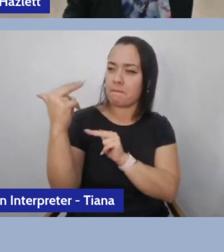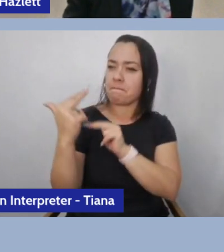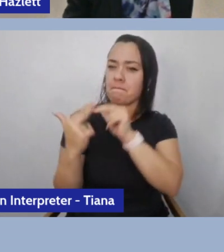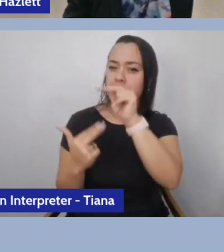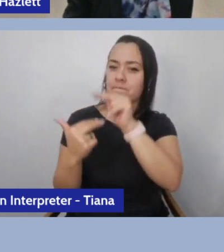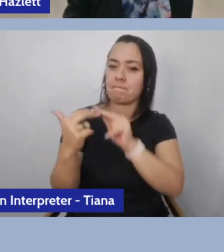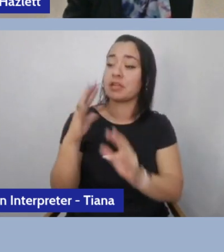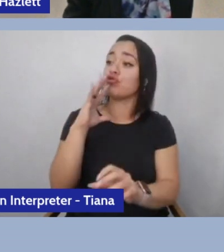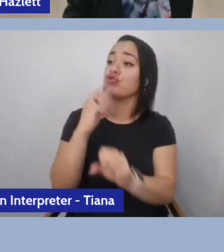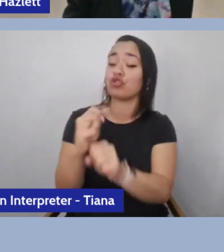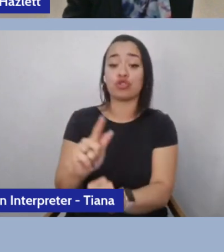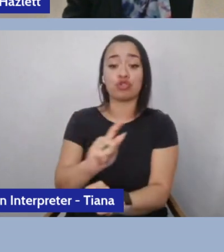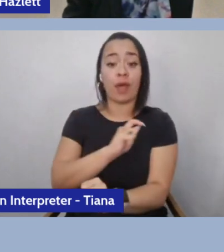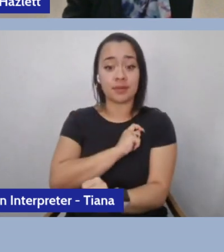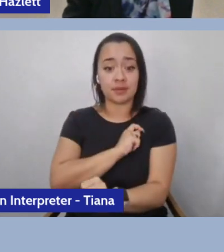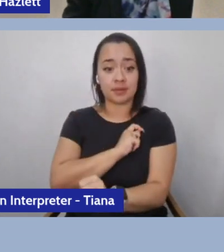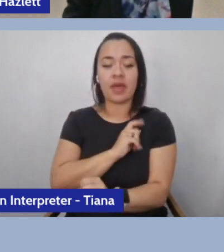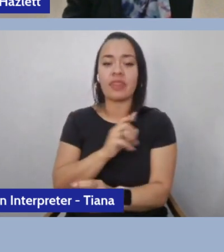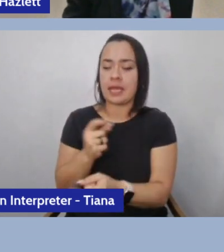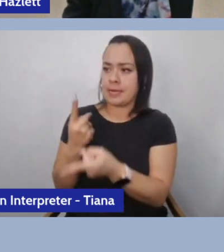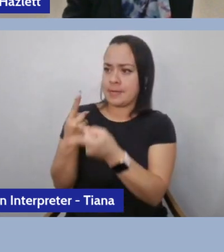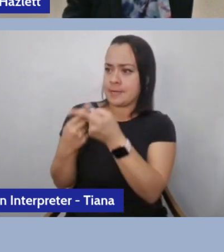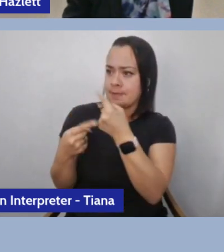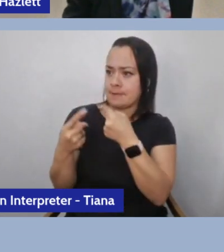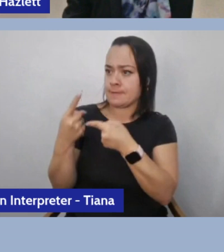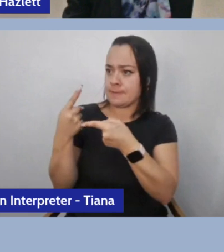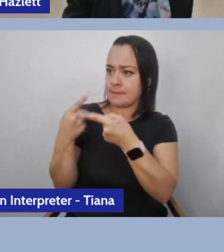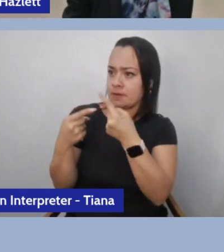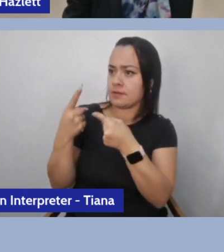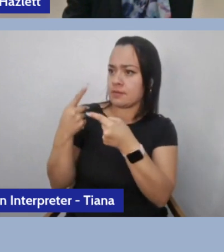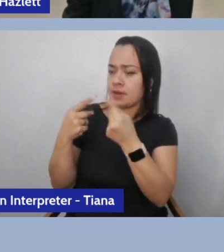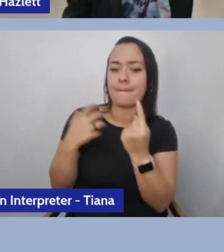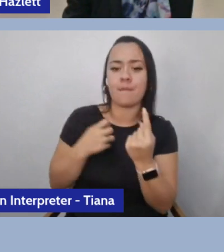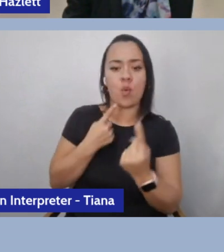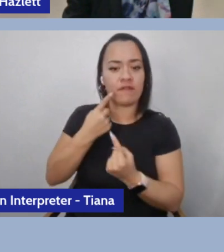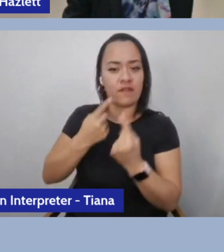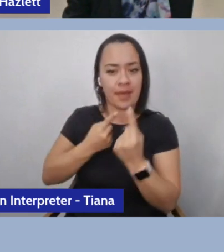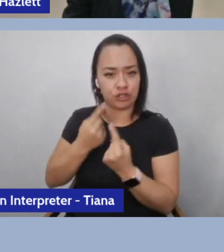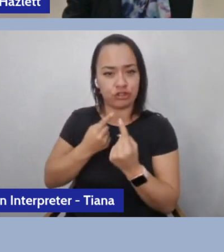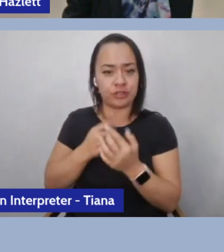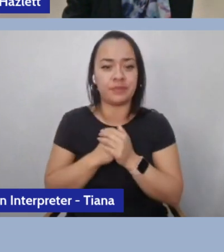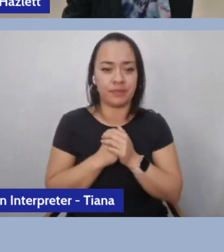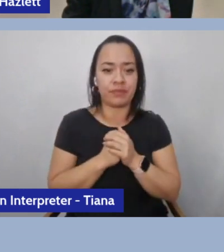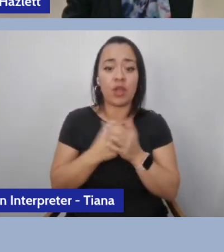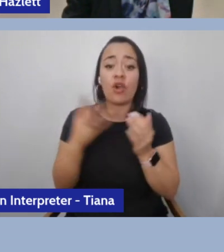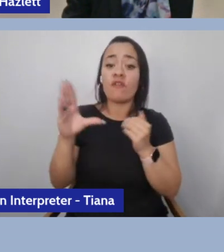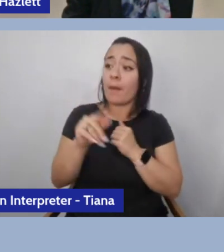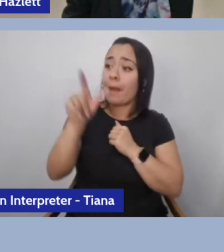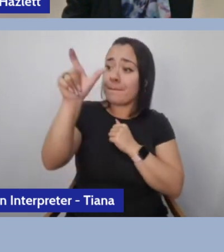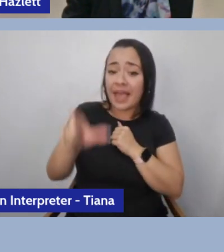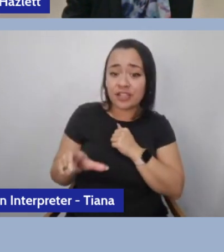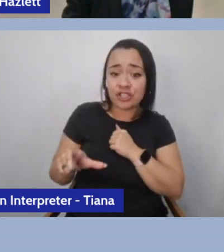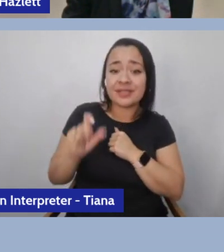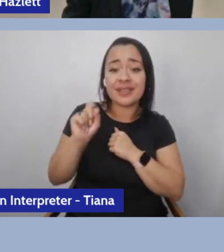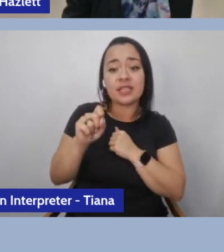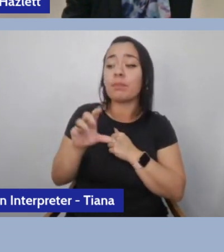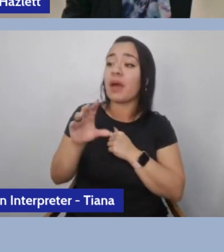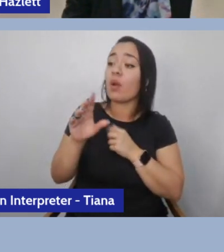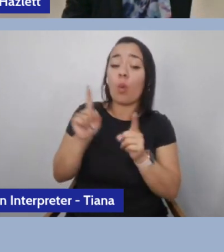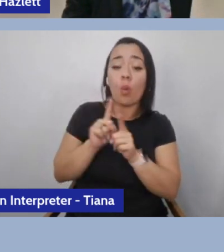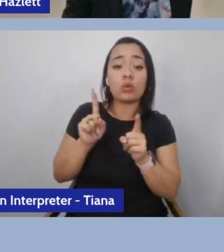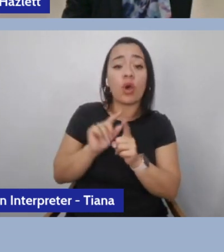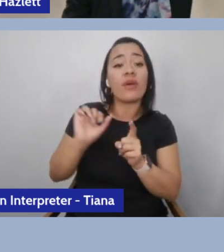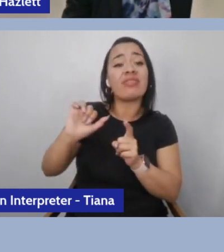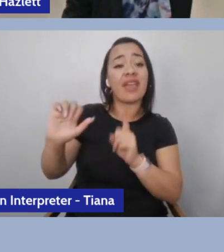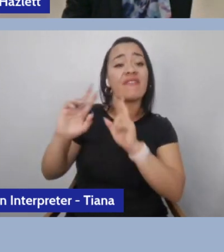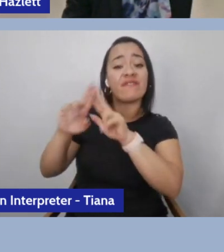information, not only from patients, but also possibly from family or family